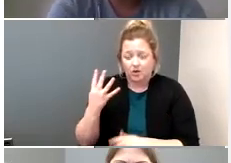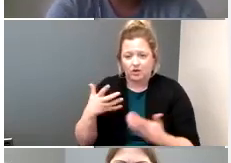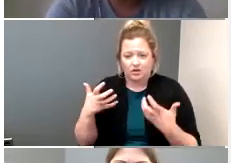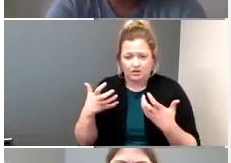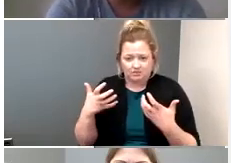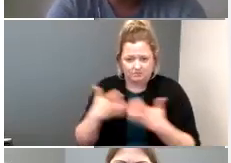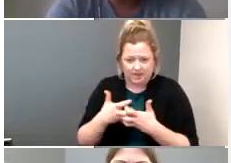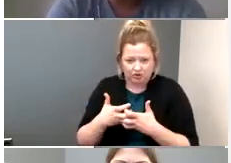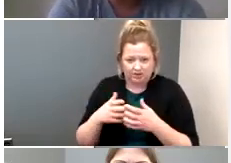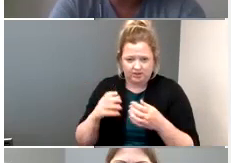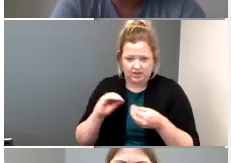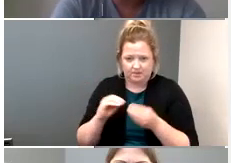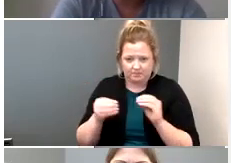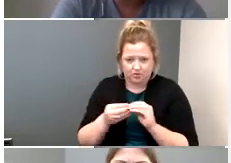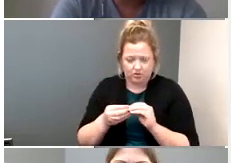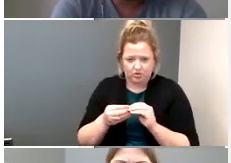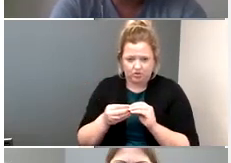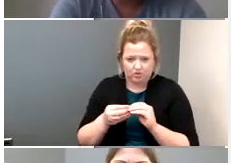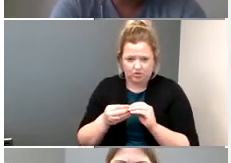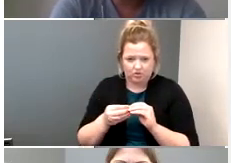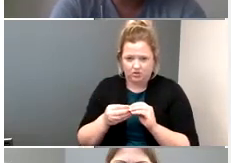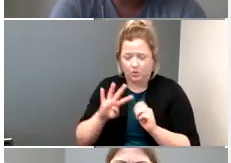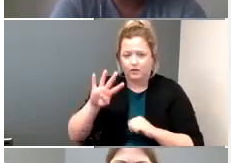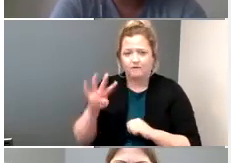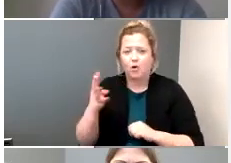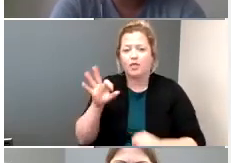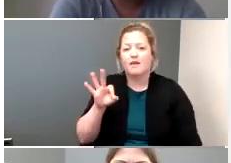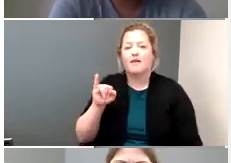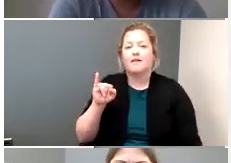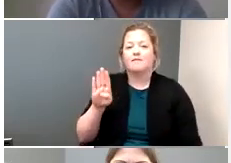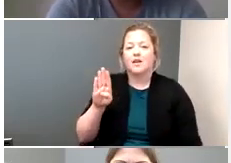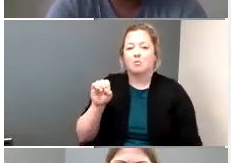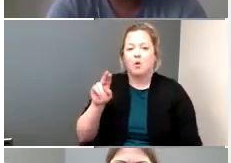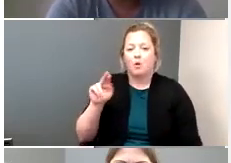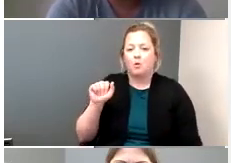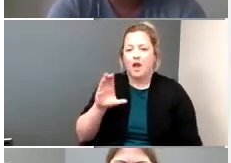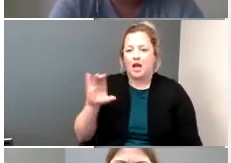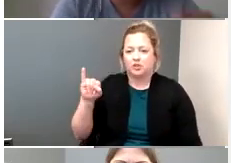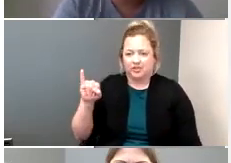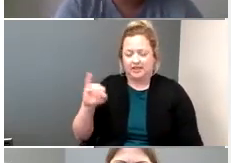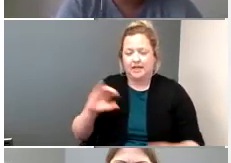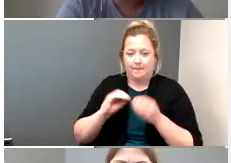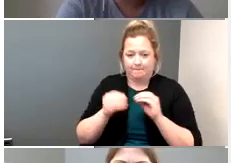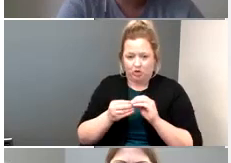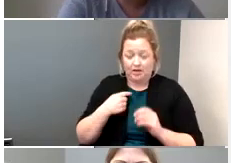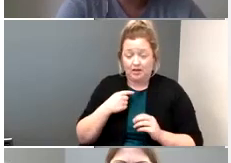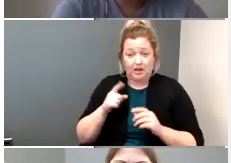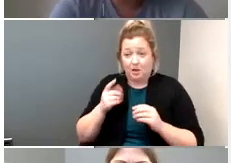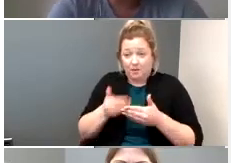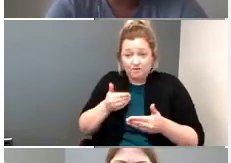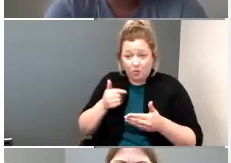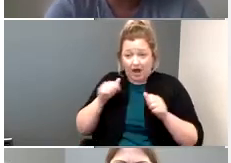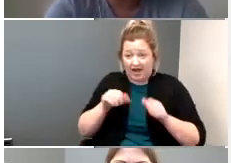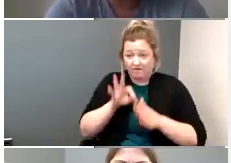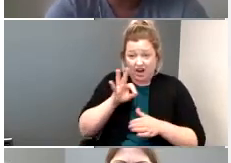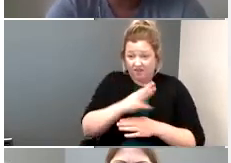know the third Fibonacci number and the second Fibonacci, right? In